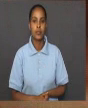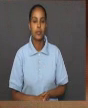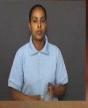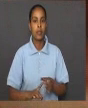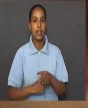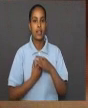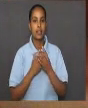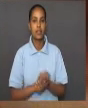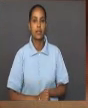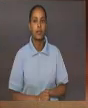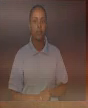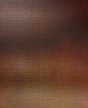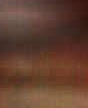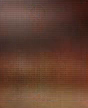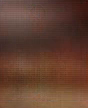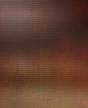Begin.